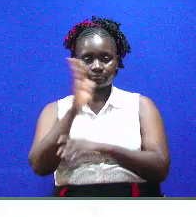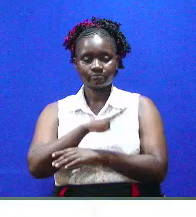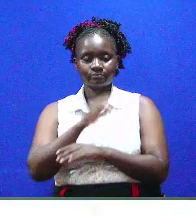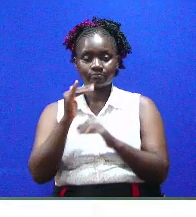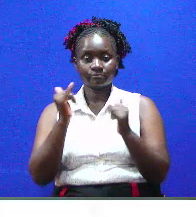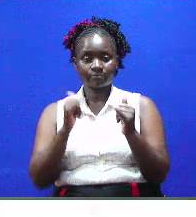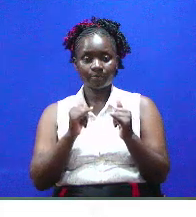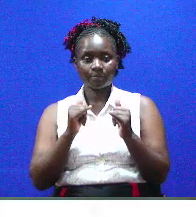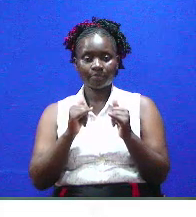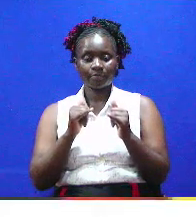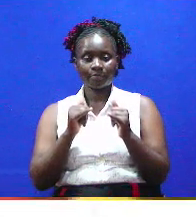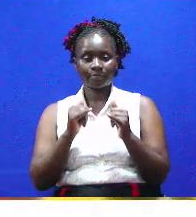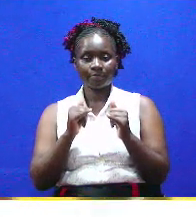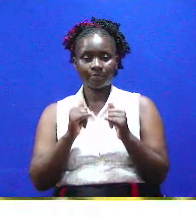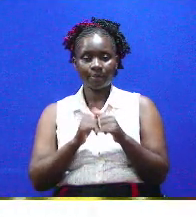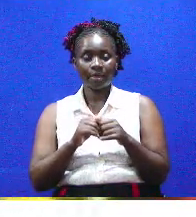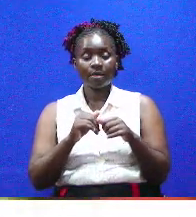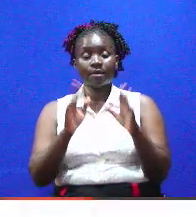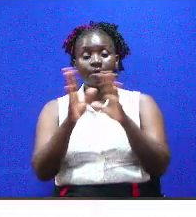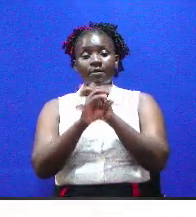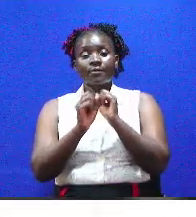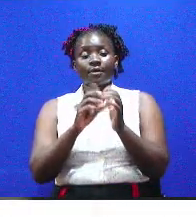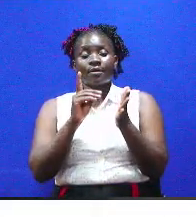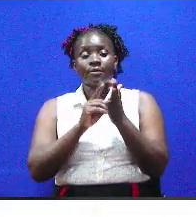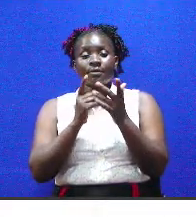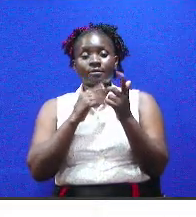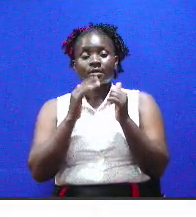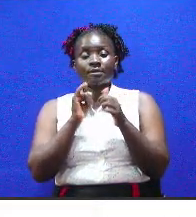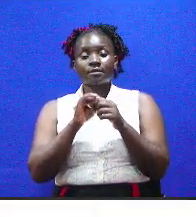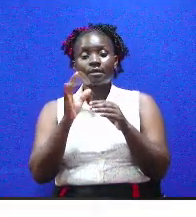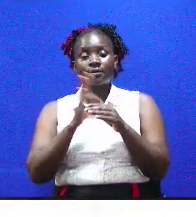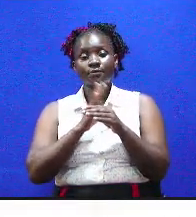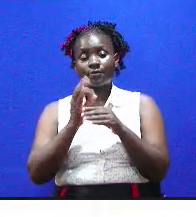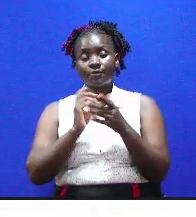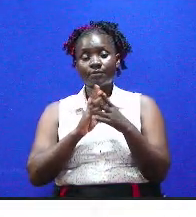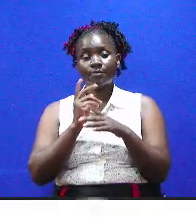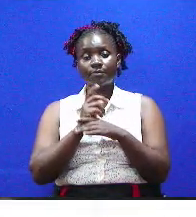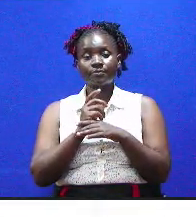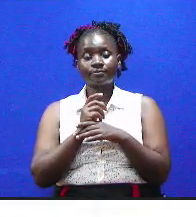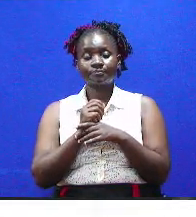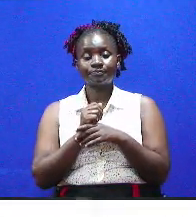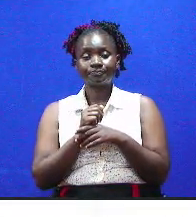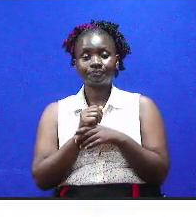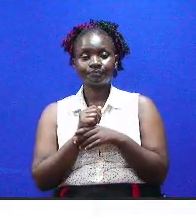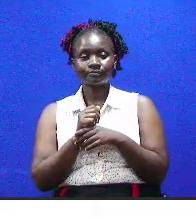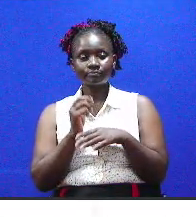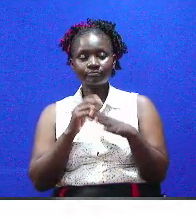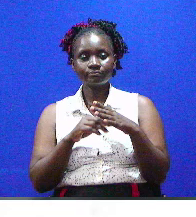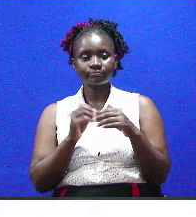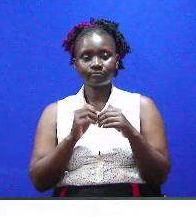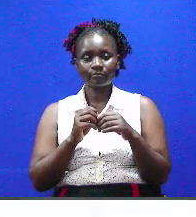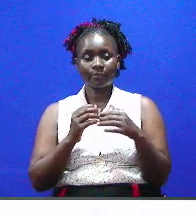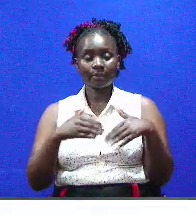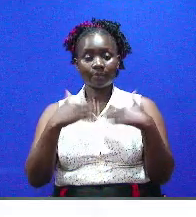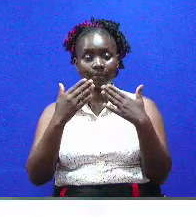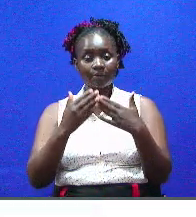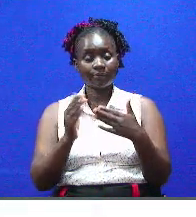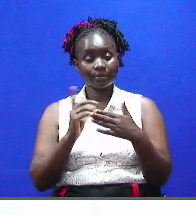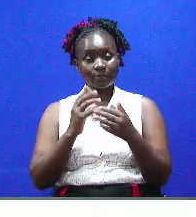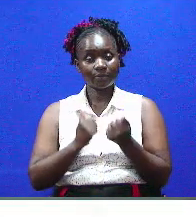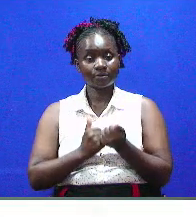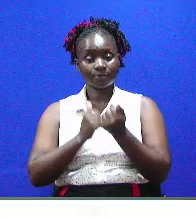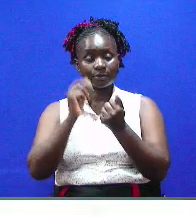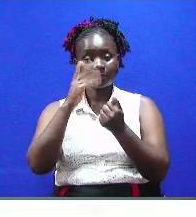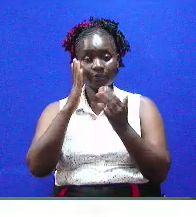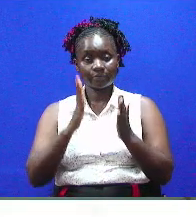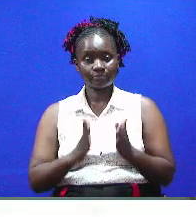gomura ibu ense Dr. William Ruto abaga wateba nati wikira niya ekerenga kilikia ye abetega kuruwa anene mono gusira aba Kenya